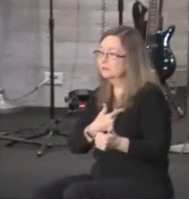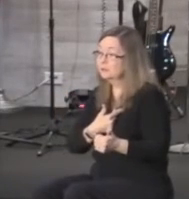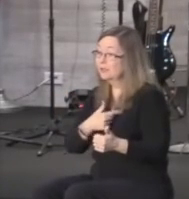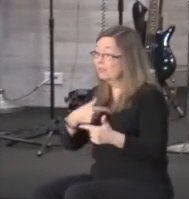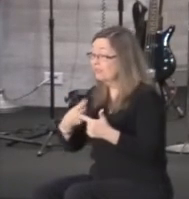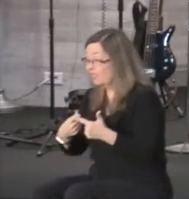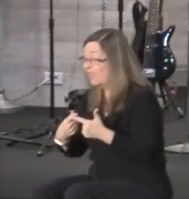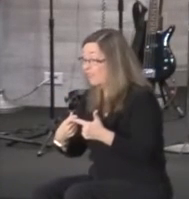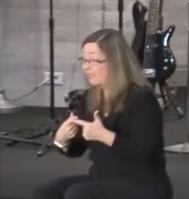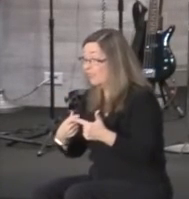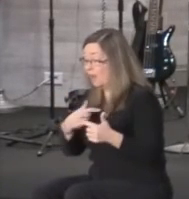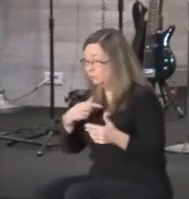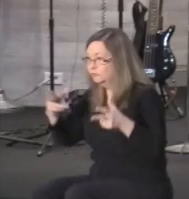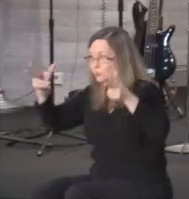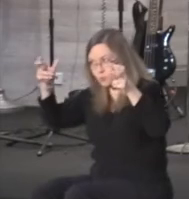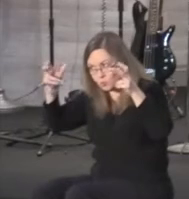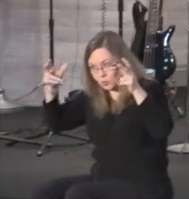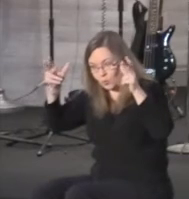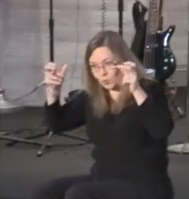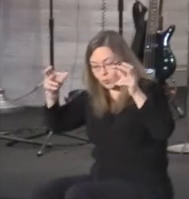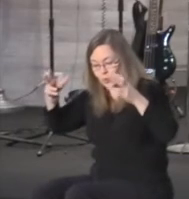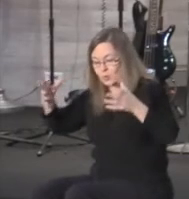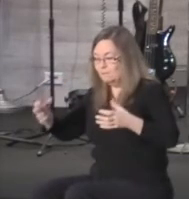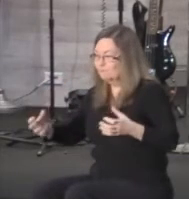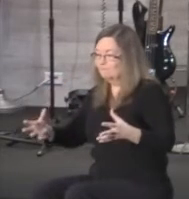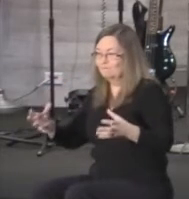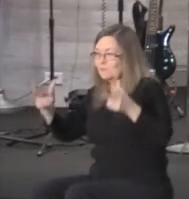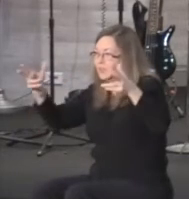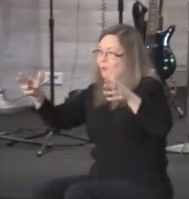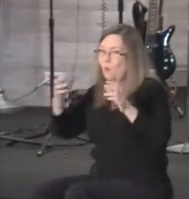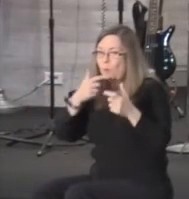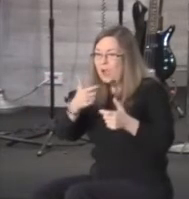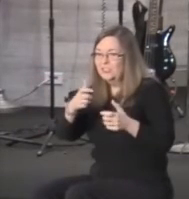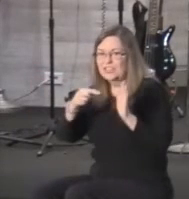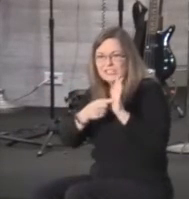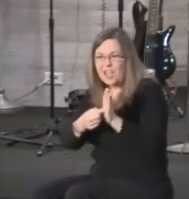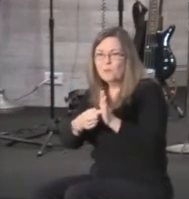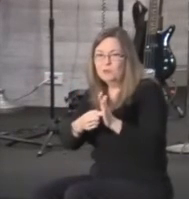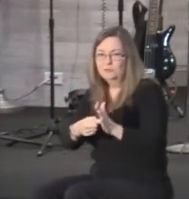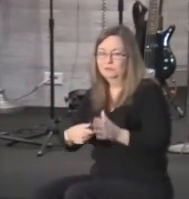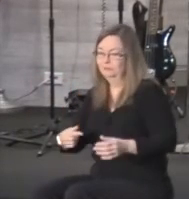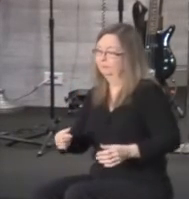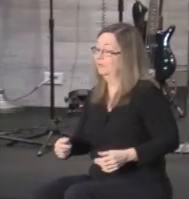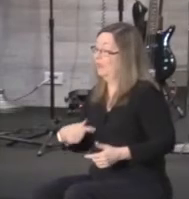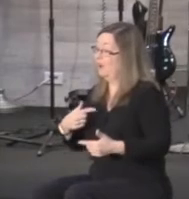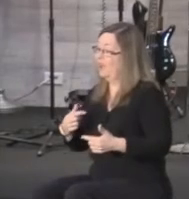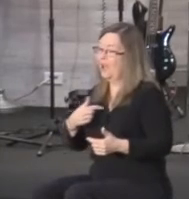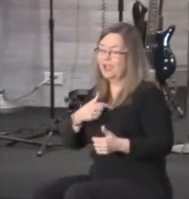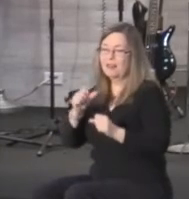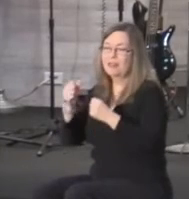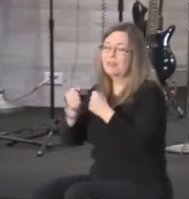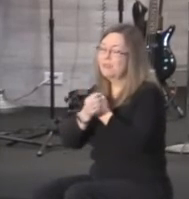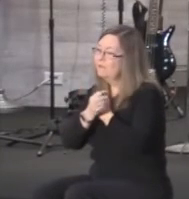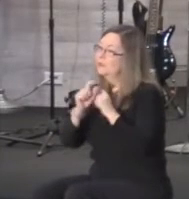And I was taking all that in. I was soaking it in. I was watching the example and soaking it up. And I loved to go